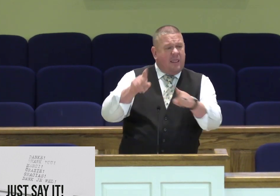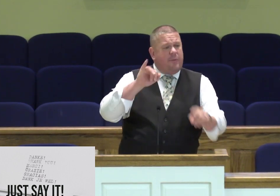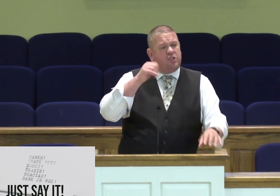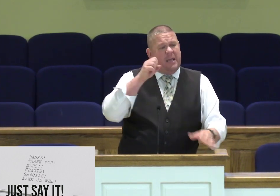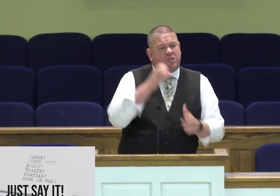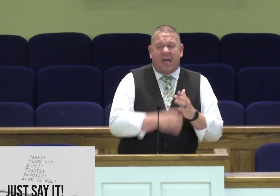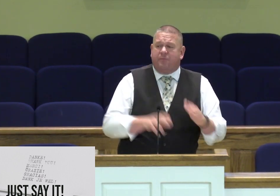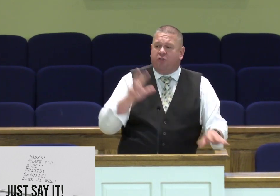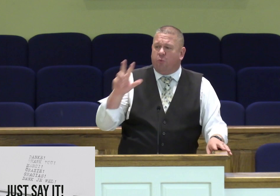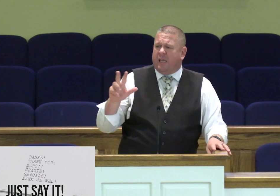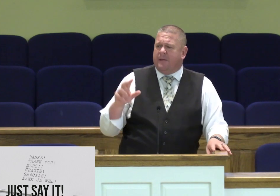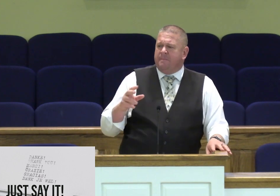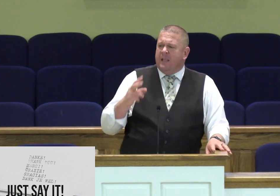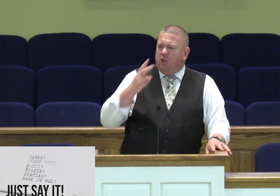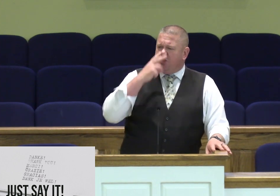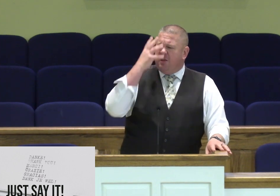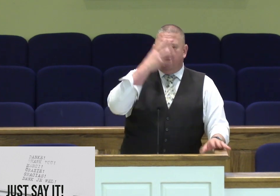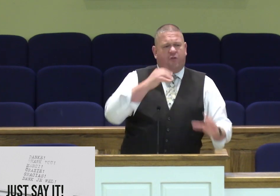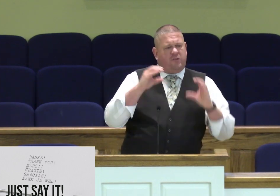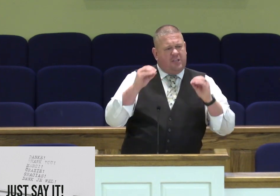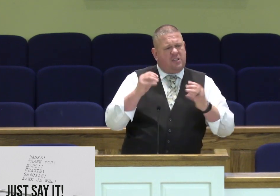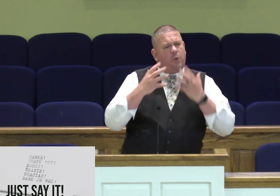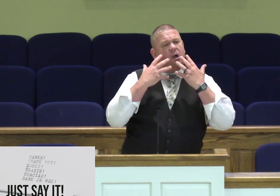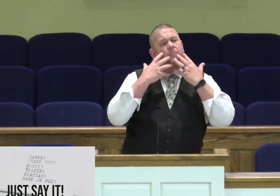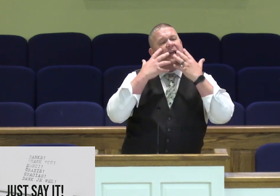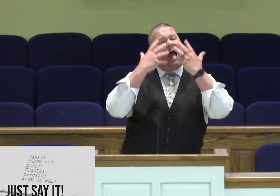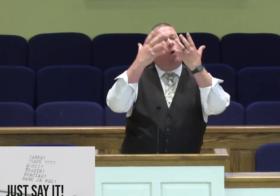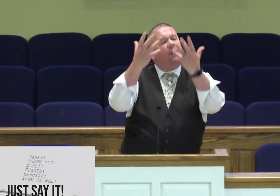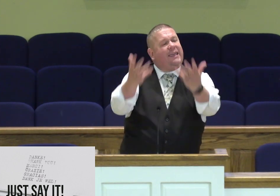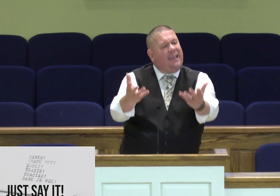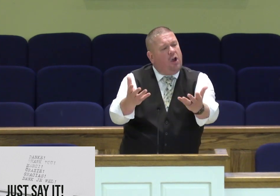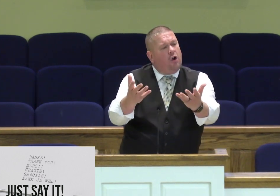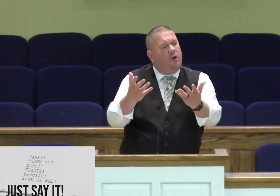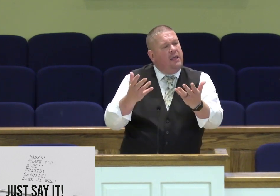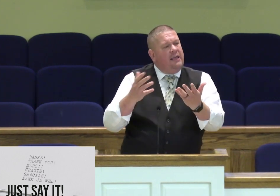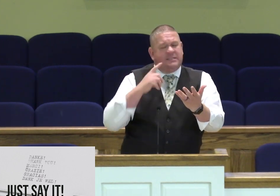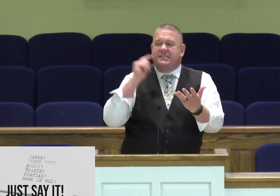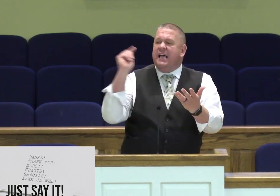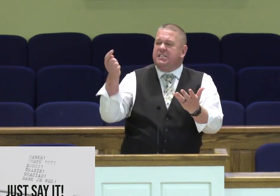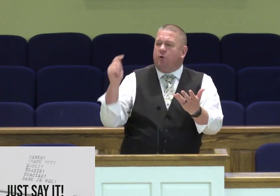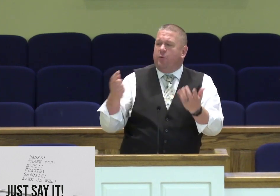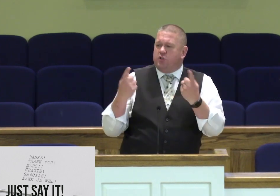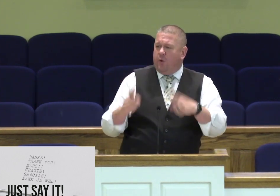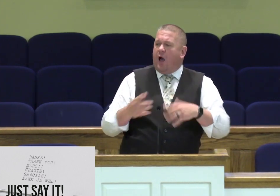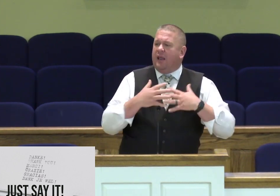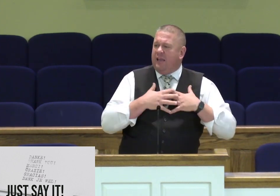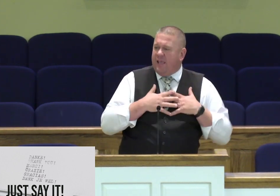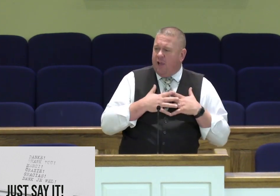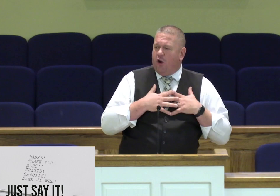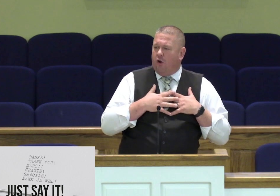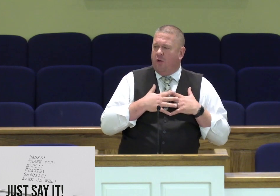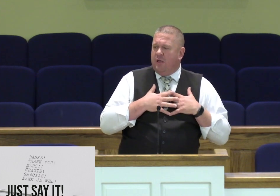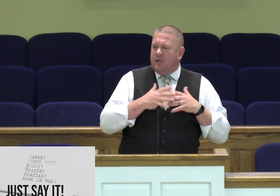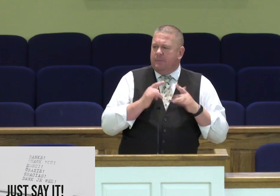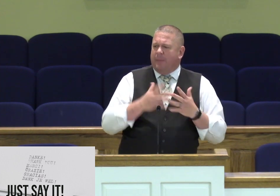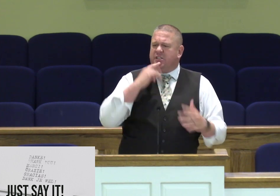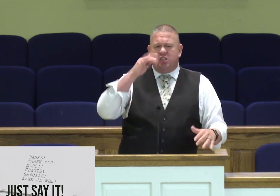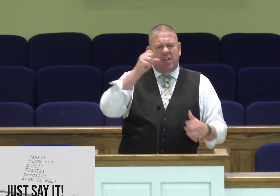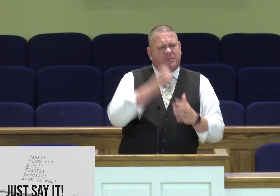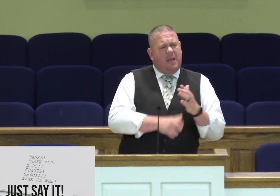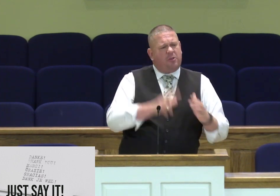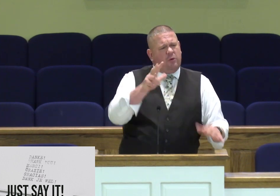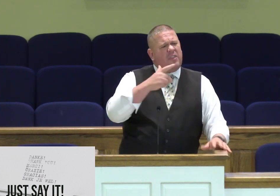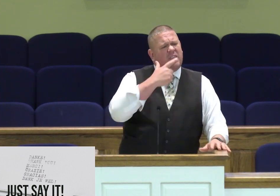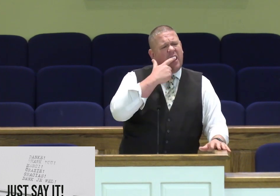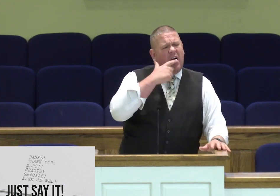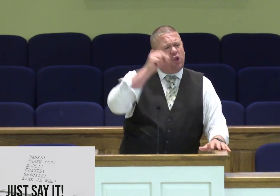parallel that with James chapter 3, you see the beautiful teaching that what comes out here is a testimony of what's going on in here. The Bible says in